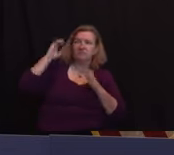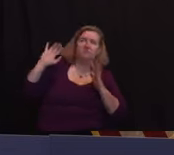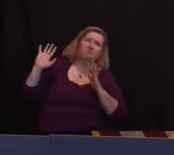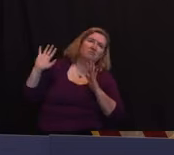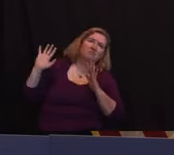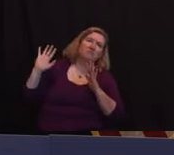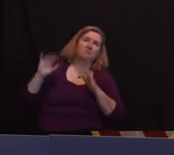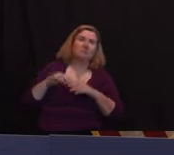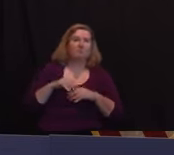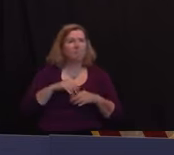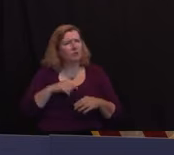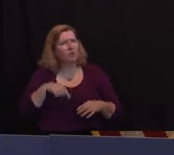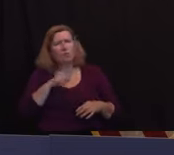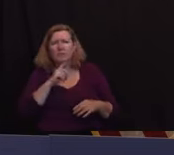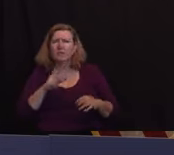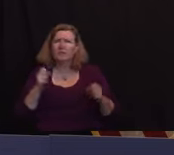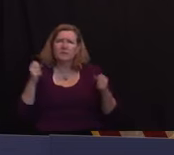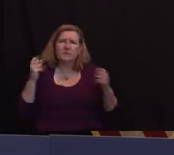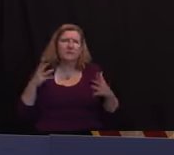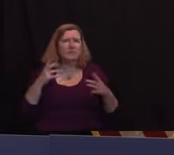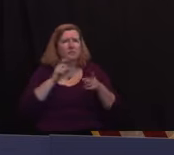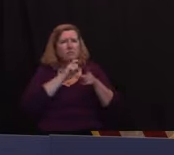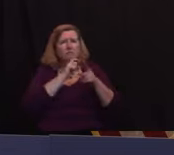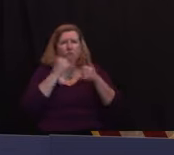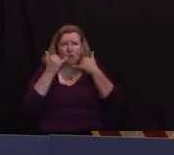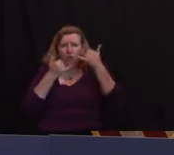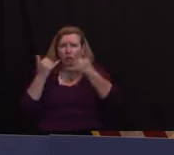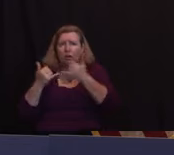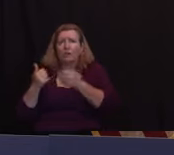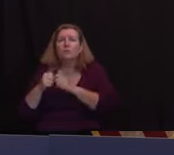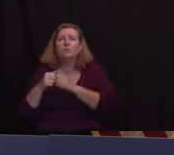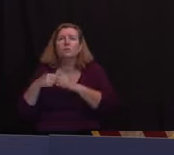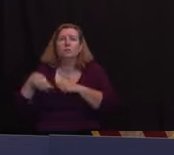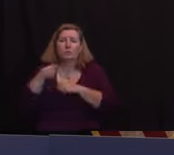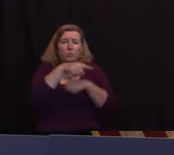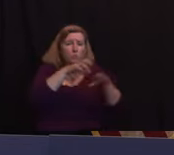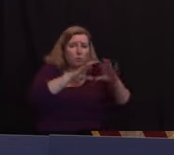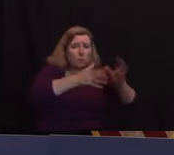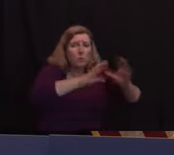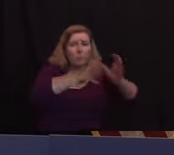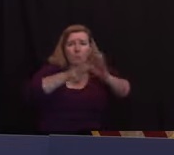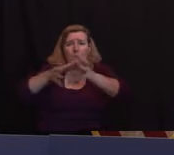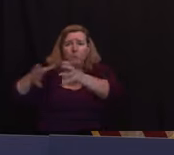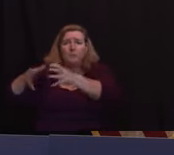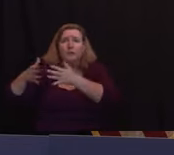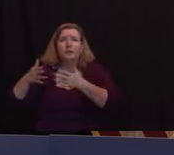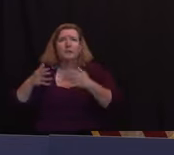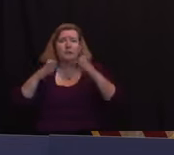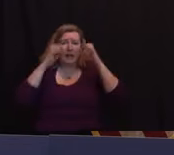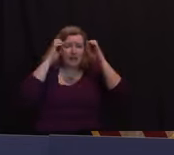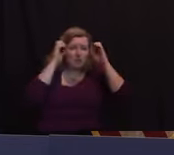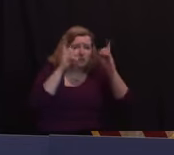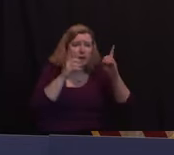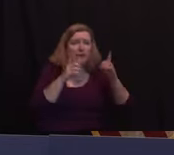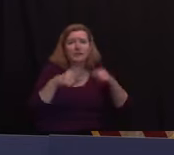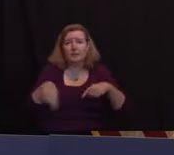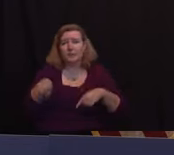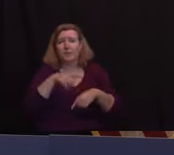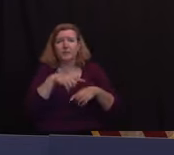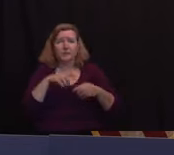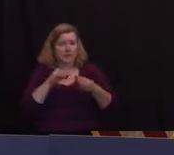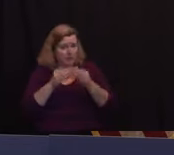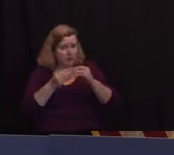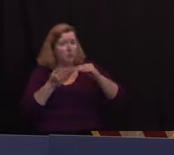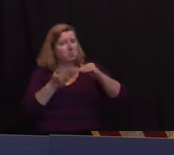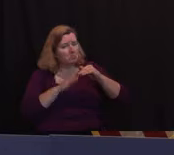stakeholder calls. With good education and awareness building, I'm seeing that number increase week over